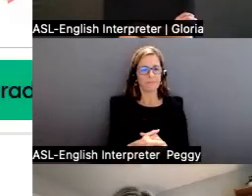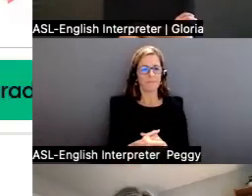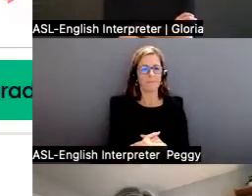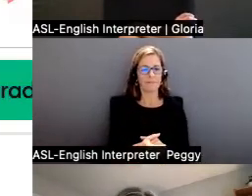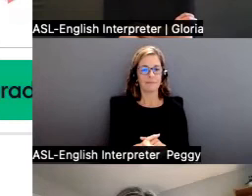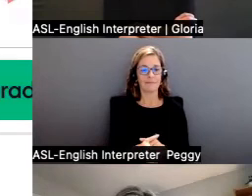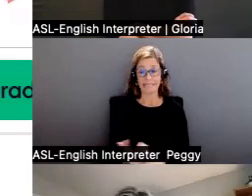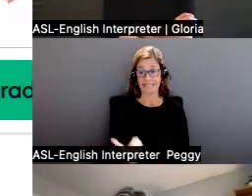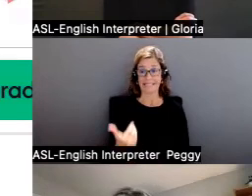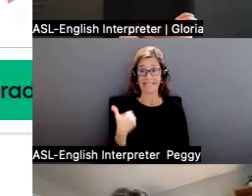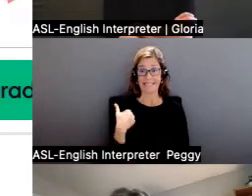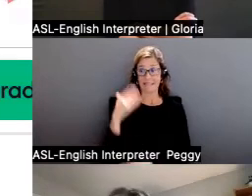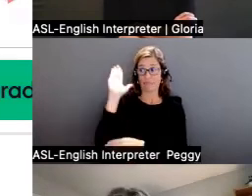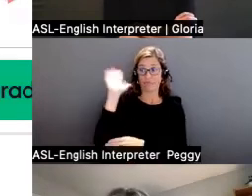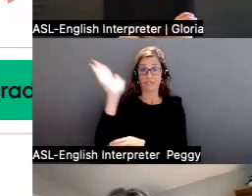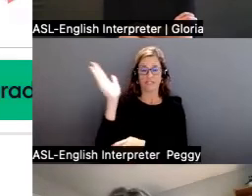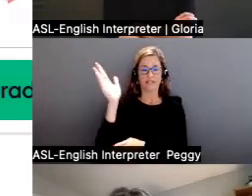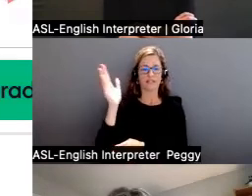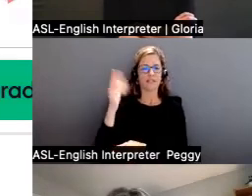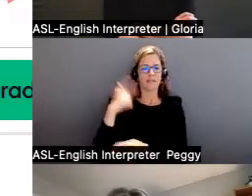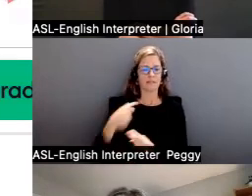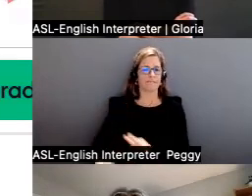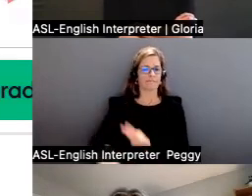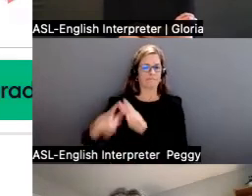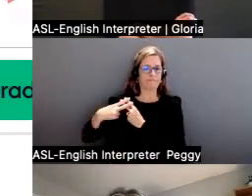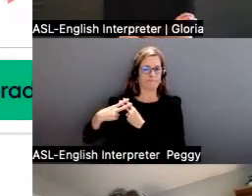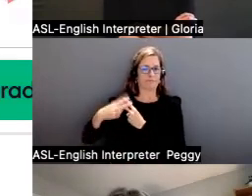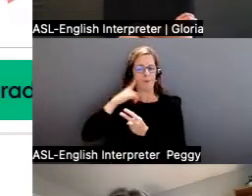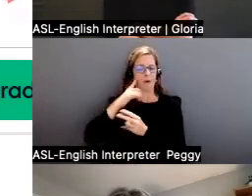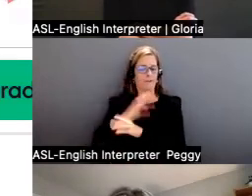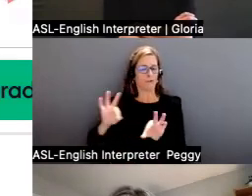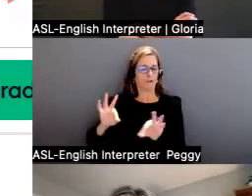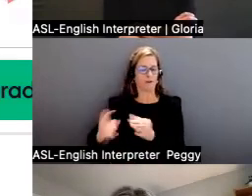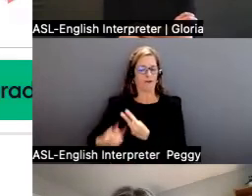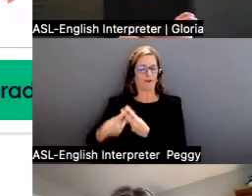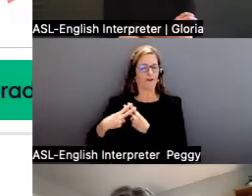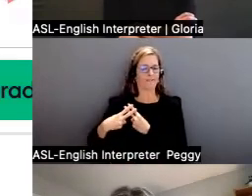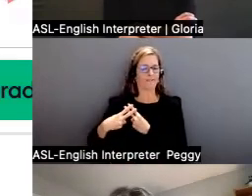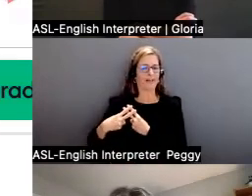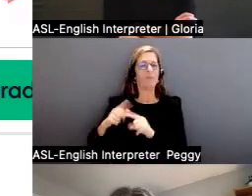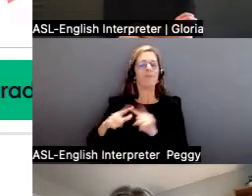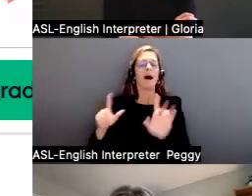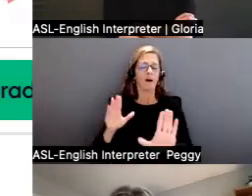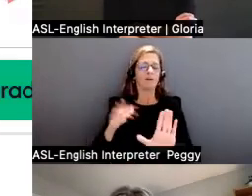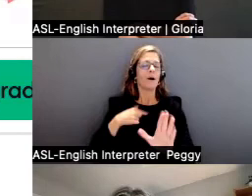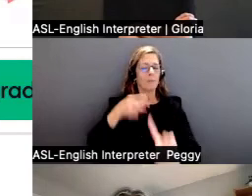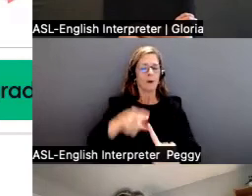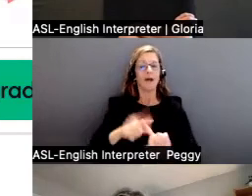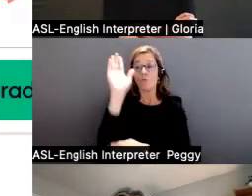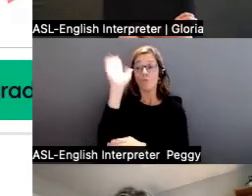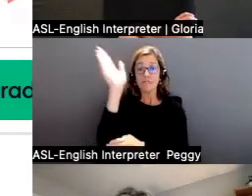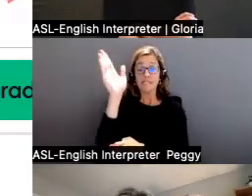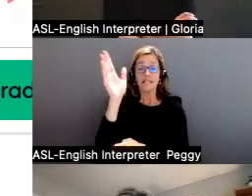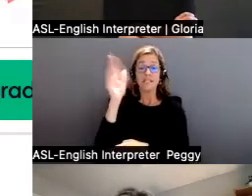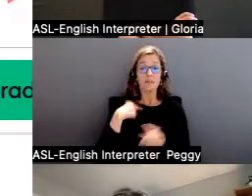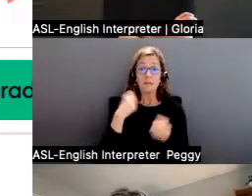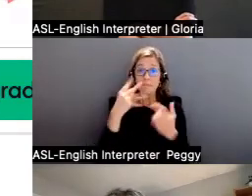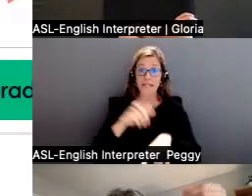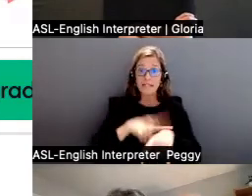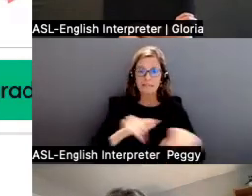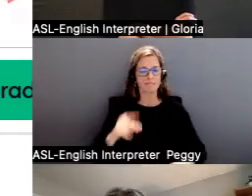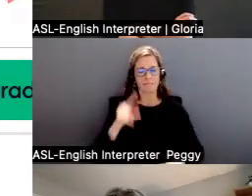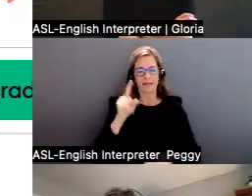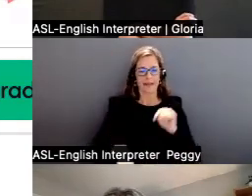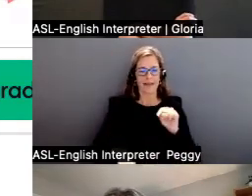are archived because you're using a version that's free, and we only allow one presentation at a time. So if I create a new one,